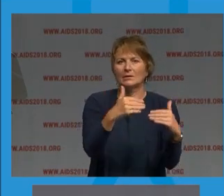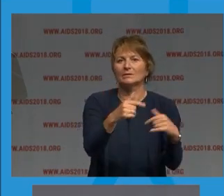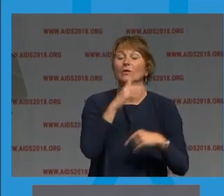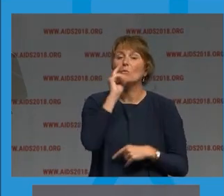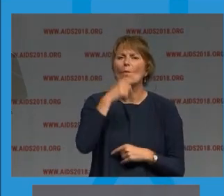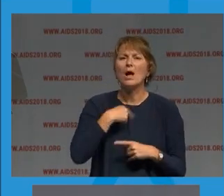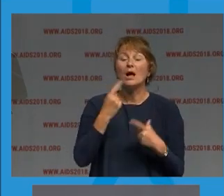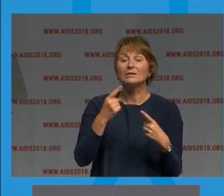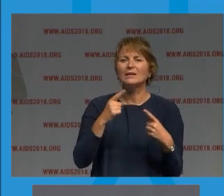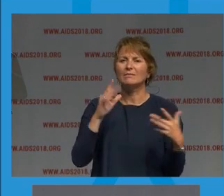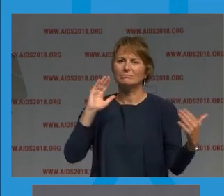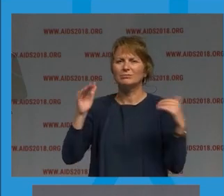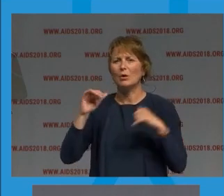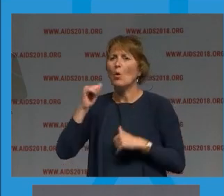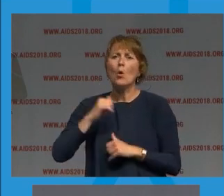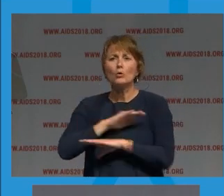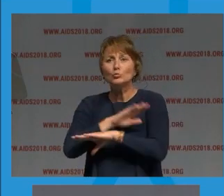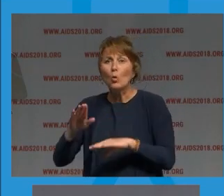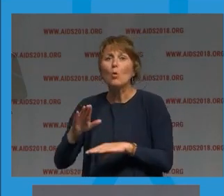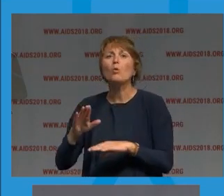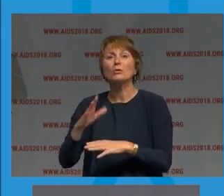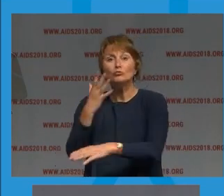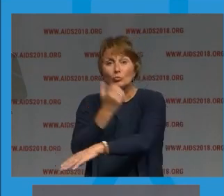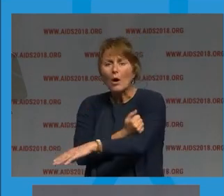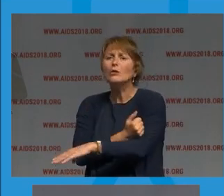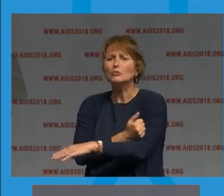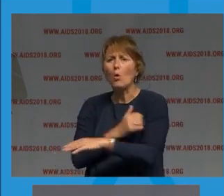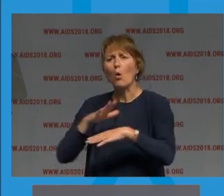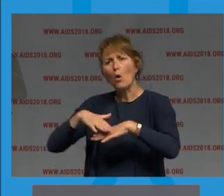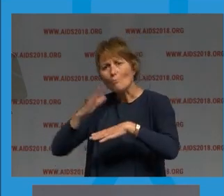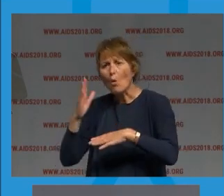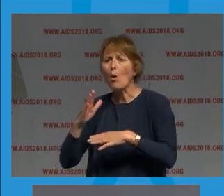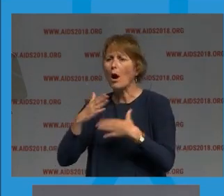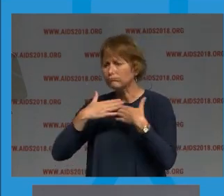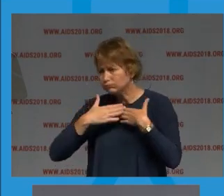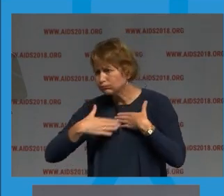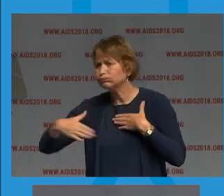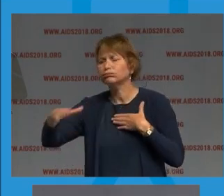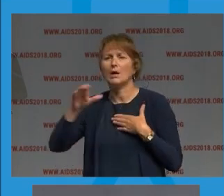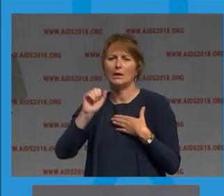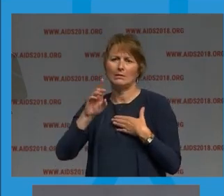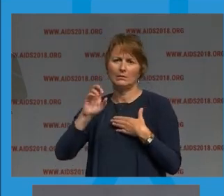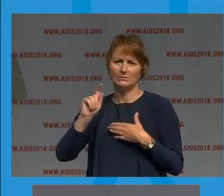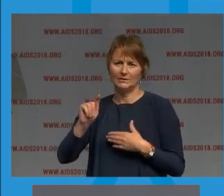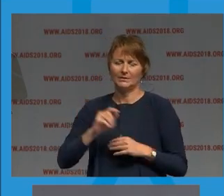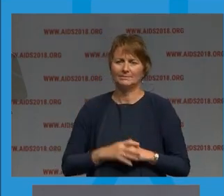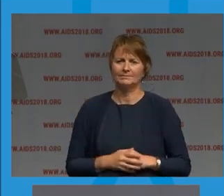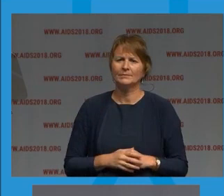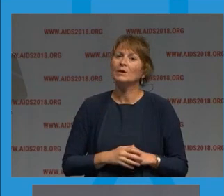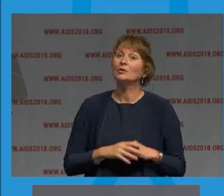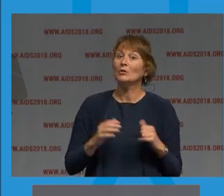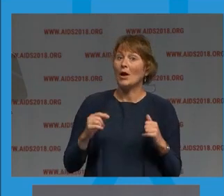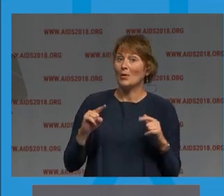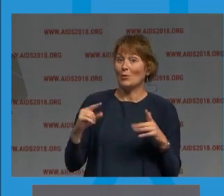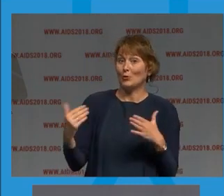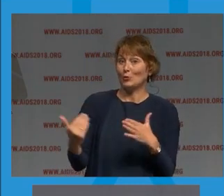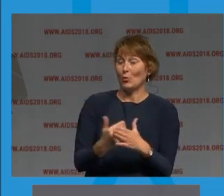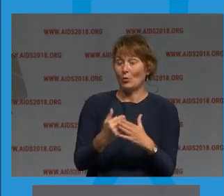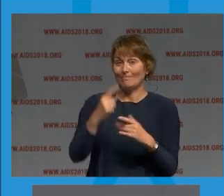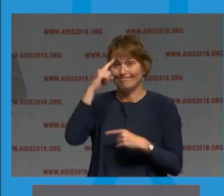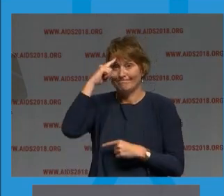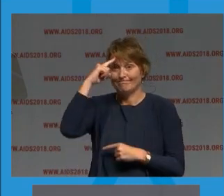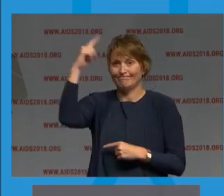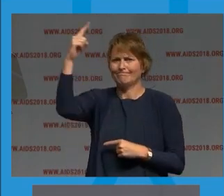ART compared to those who don't. I will focus now on some innovations to address the gaps in this